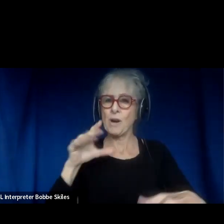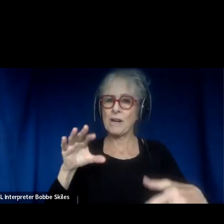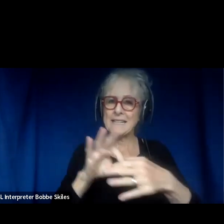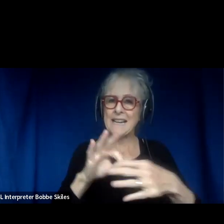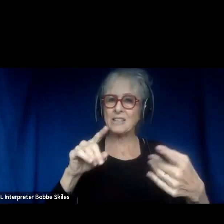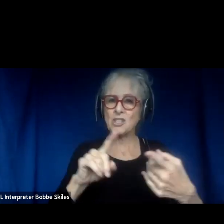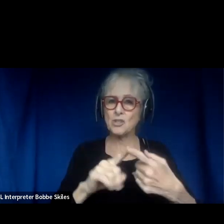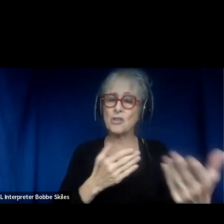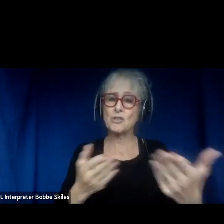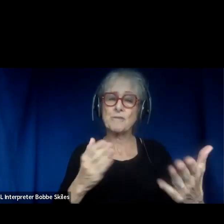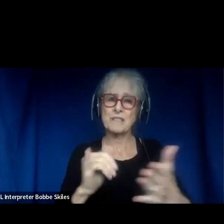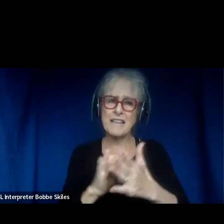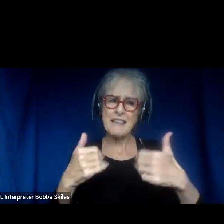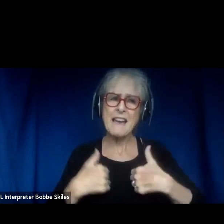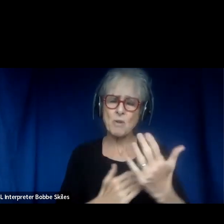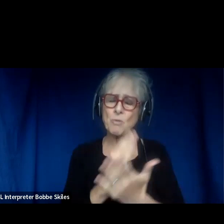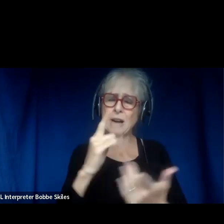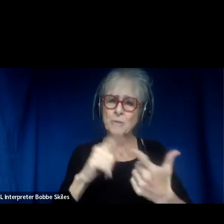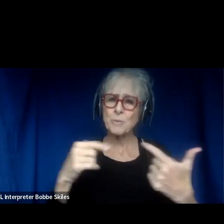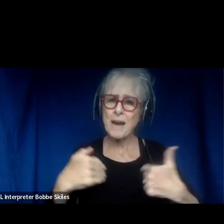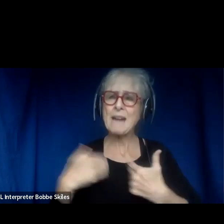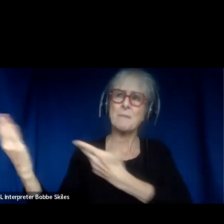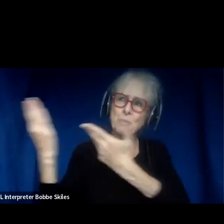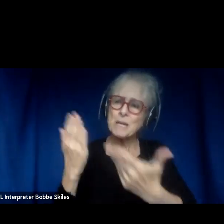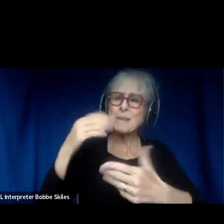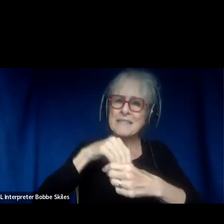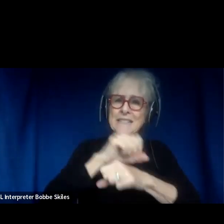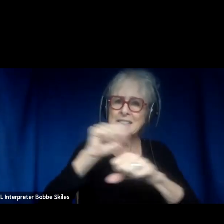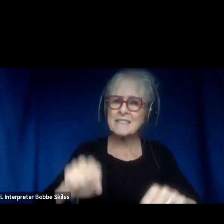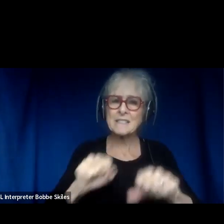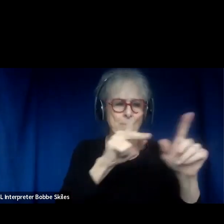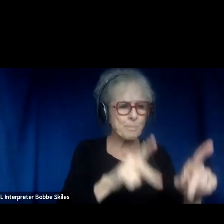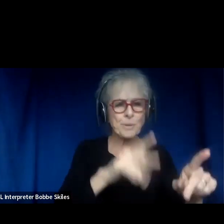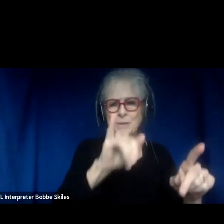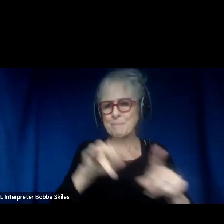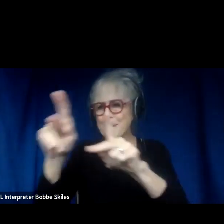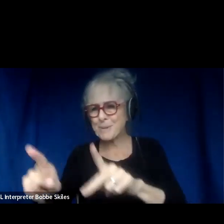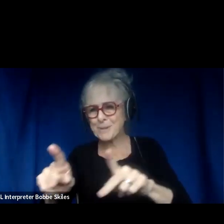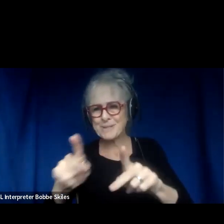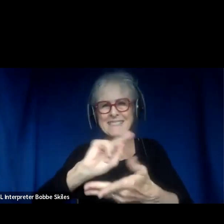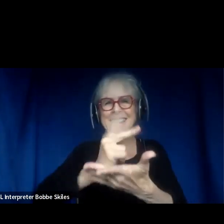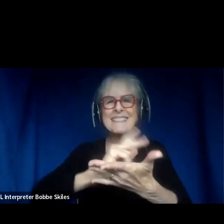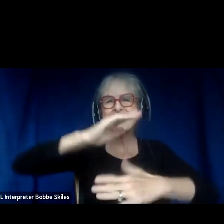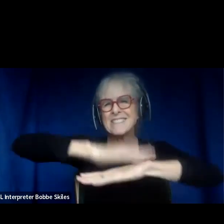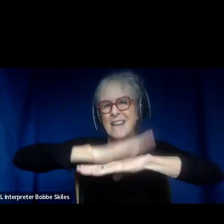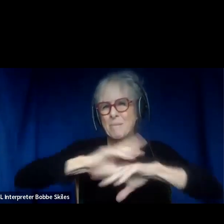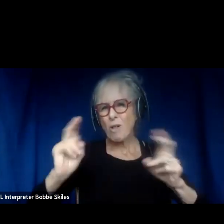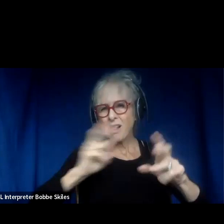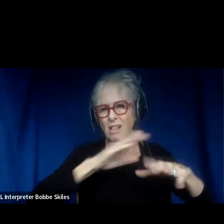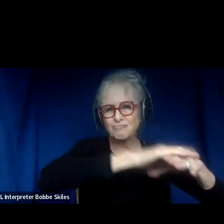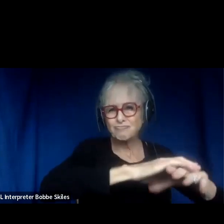the services they're entitled to and bringing them into the system, it's a person by person, kitchen table by kitchen table, dynamic and